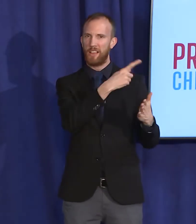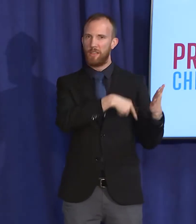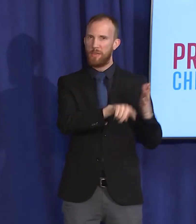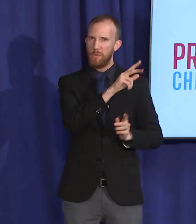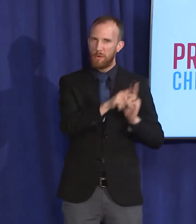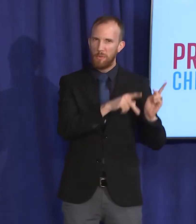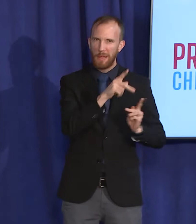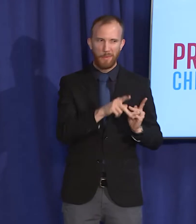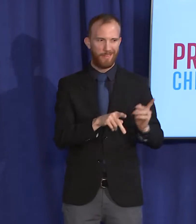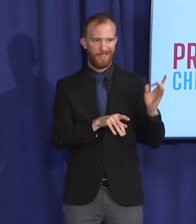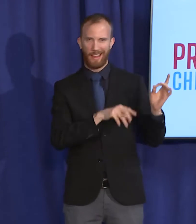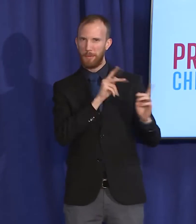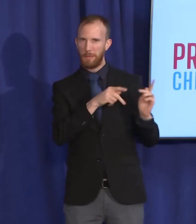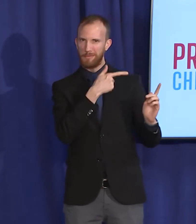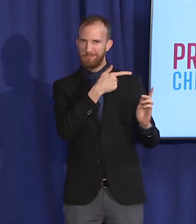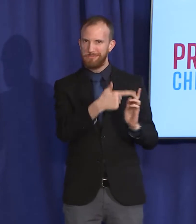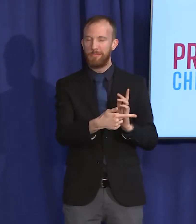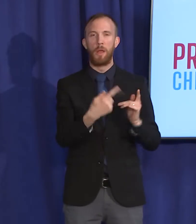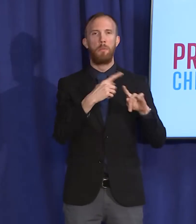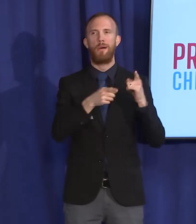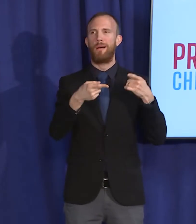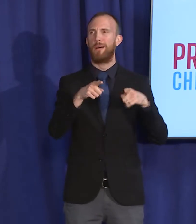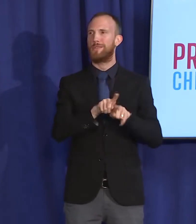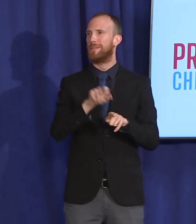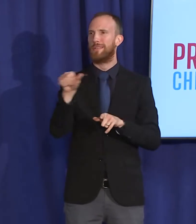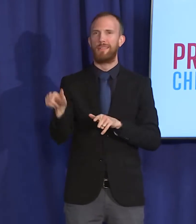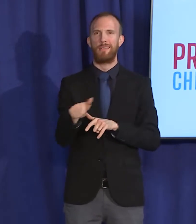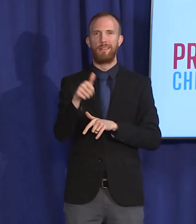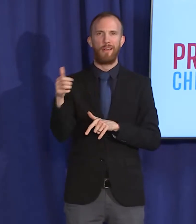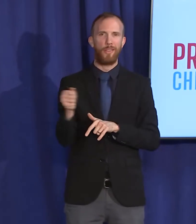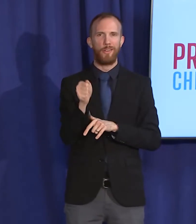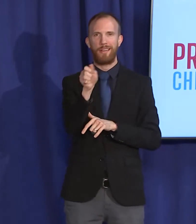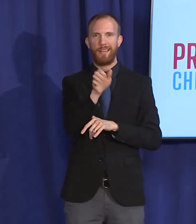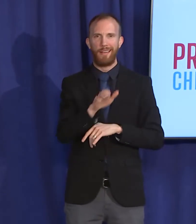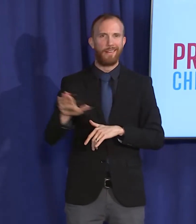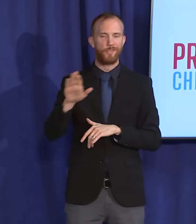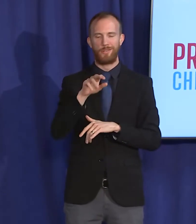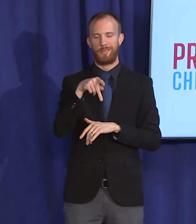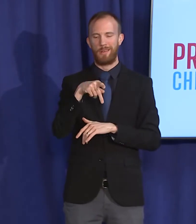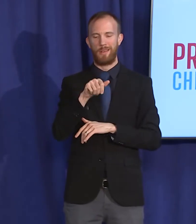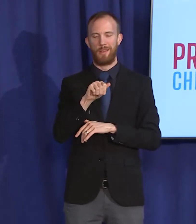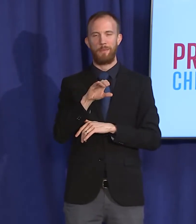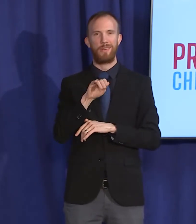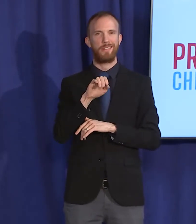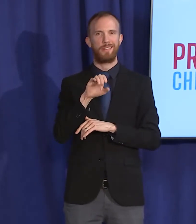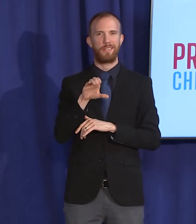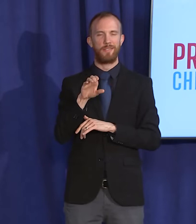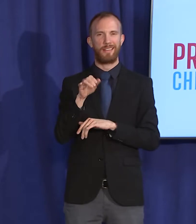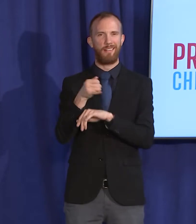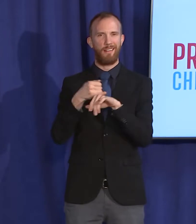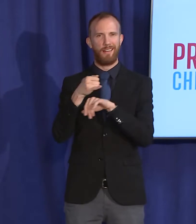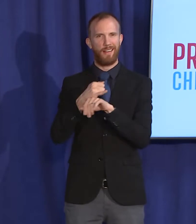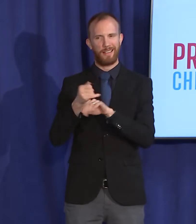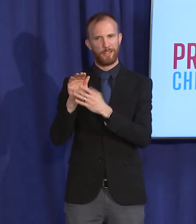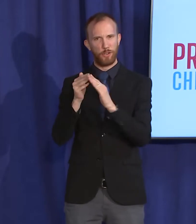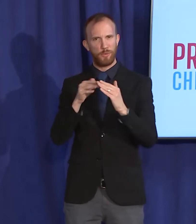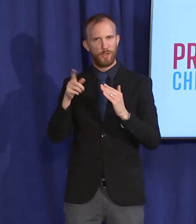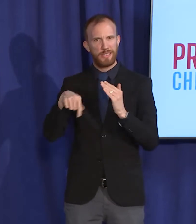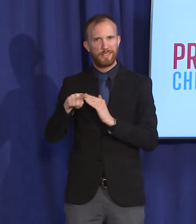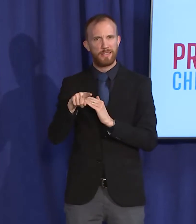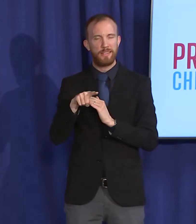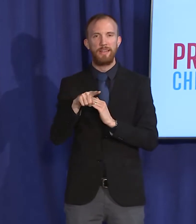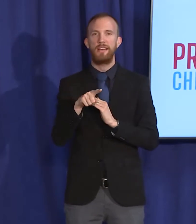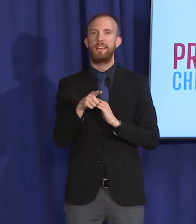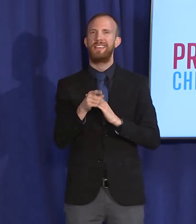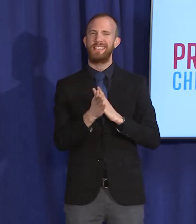against our entire Asian and Pacific Islander communities. This was a crime against Asian women. And this was a